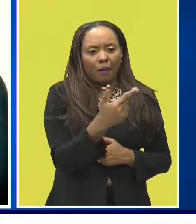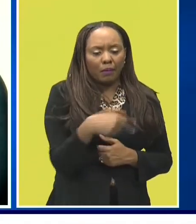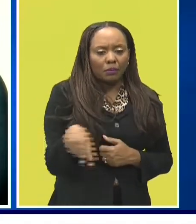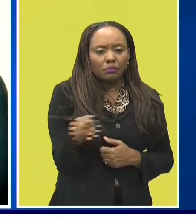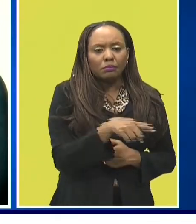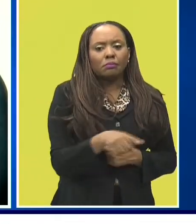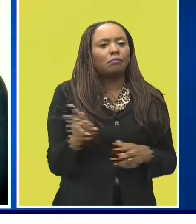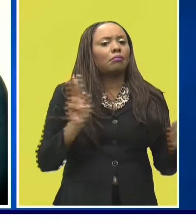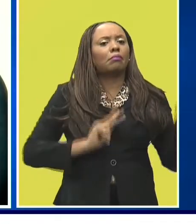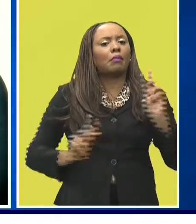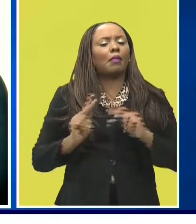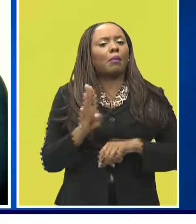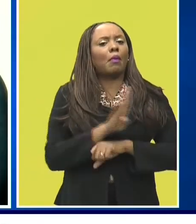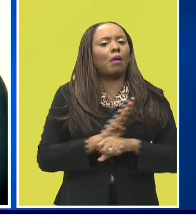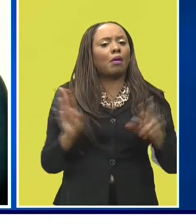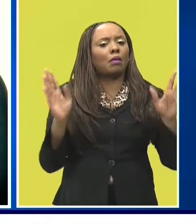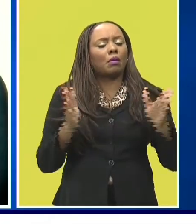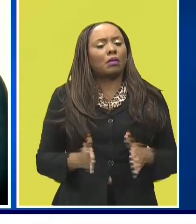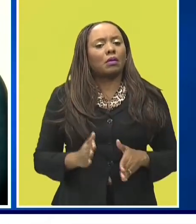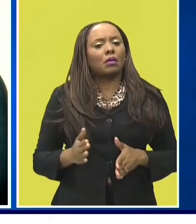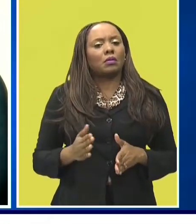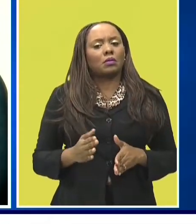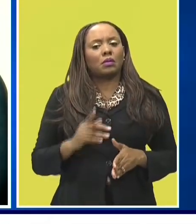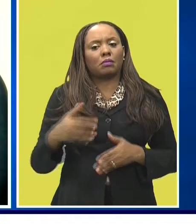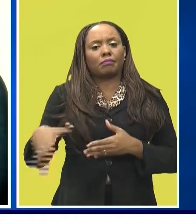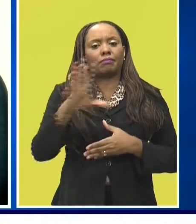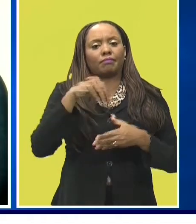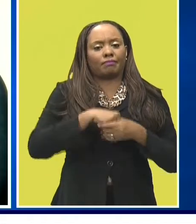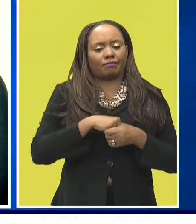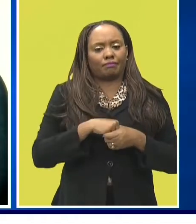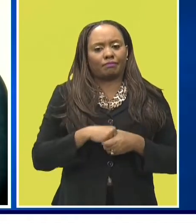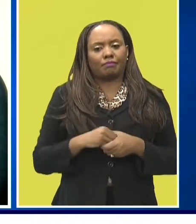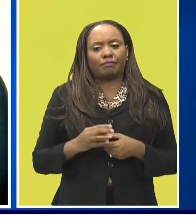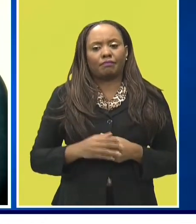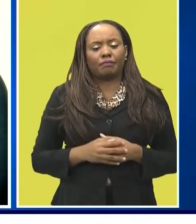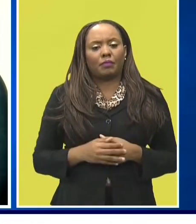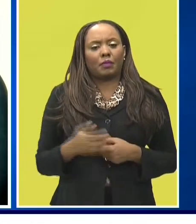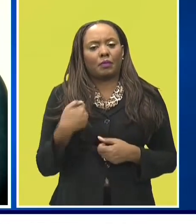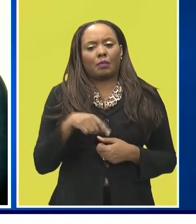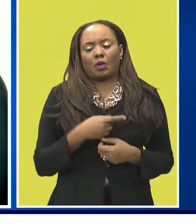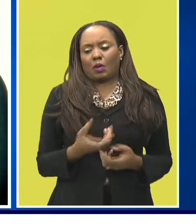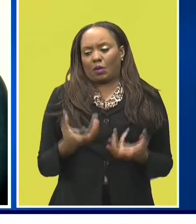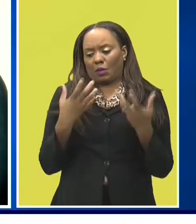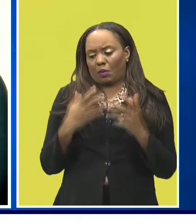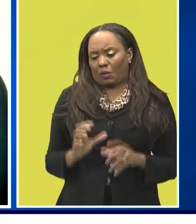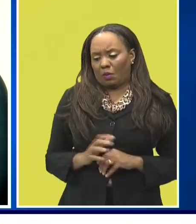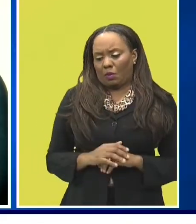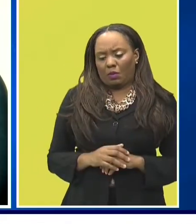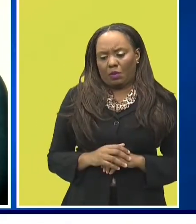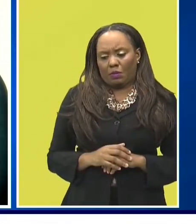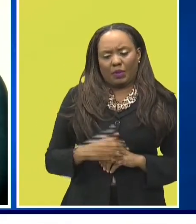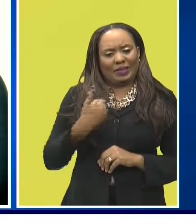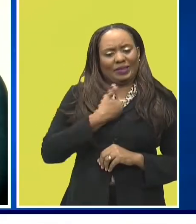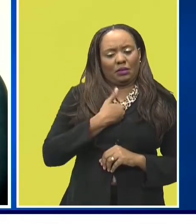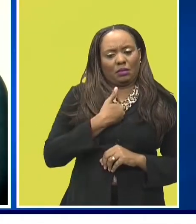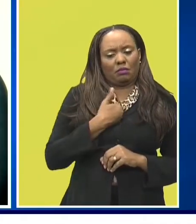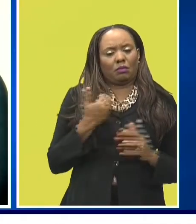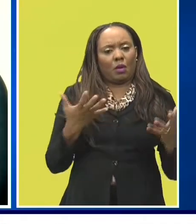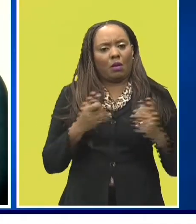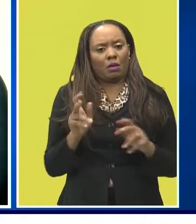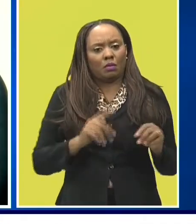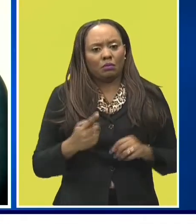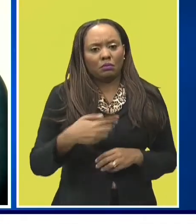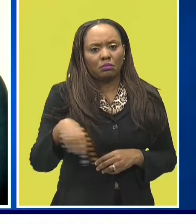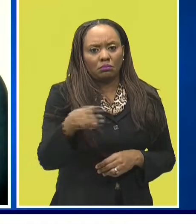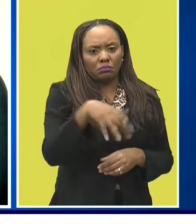to the final structure. We cannot do this, we do not wish to do this unless the public makes an input. In fact, it